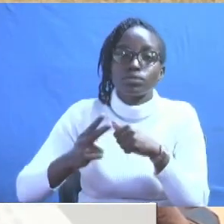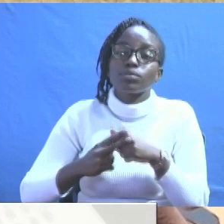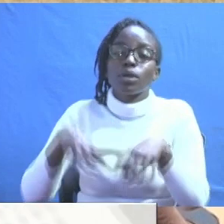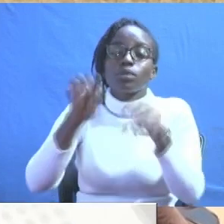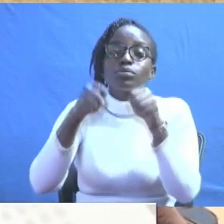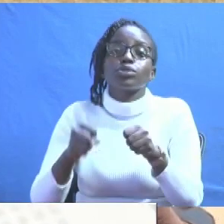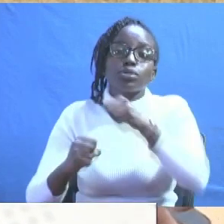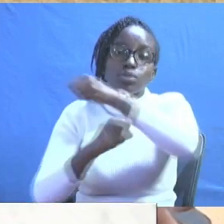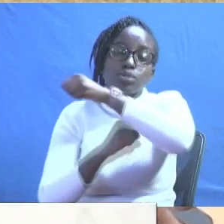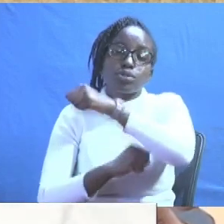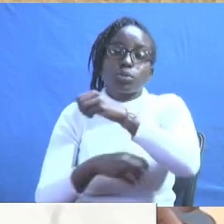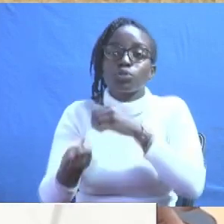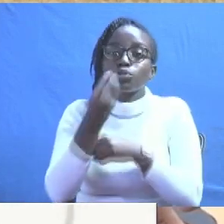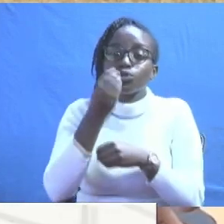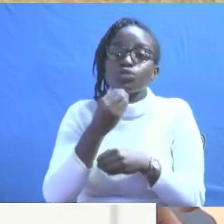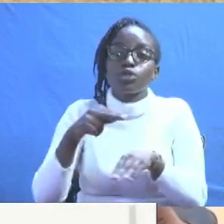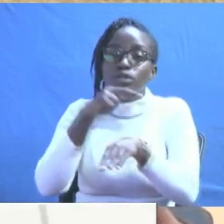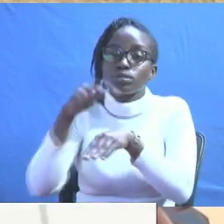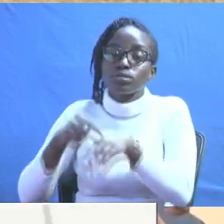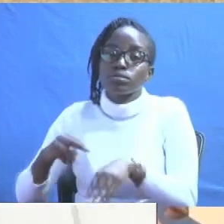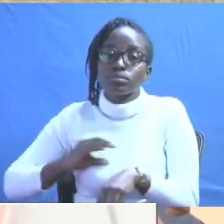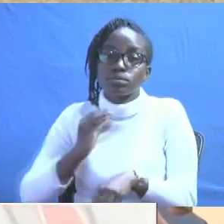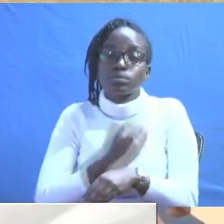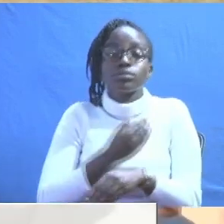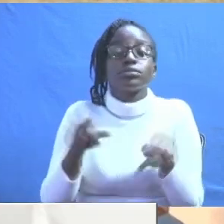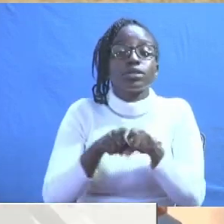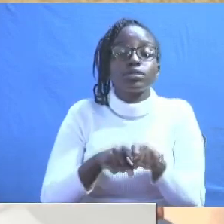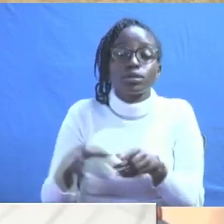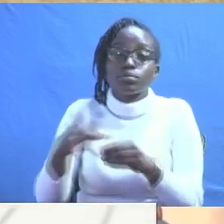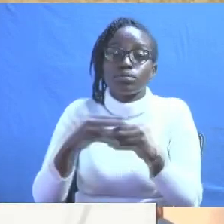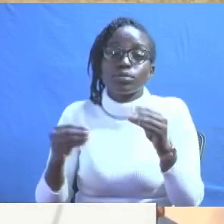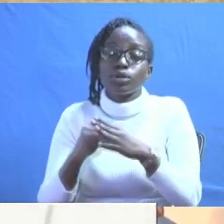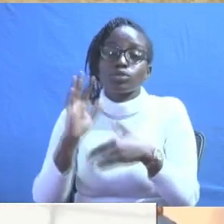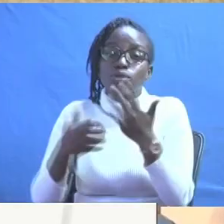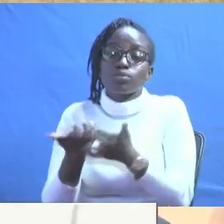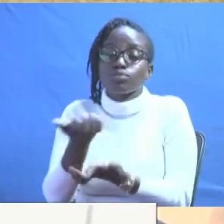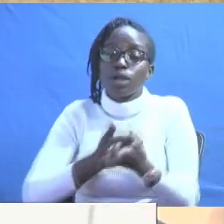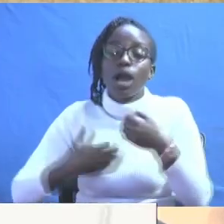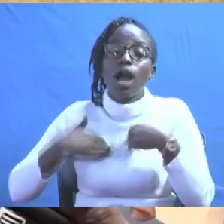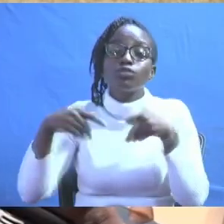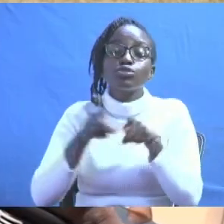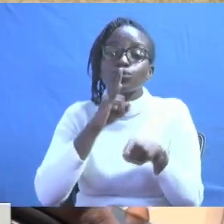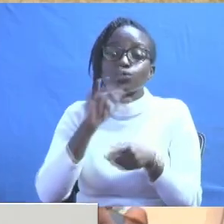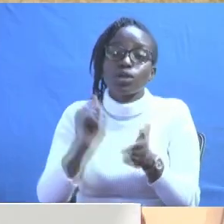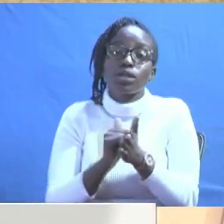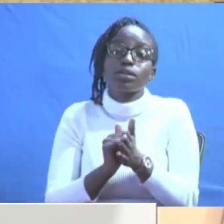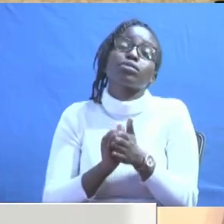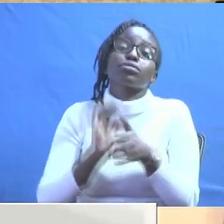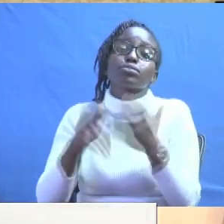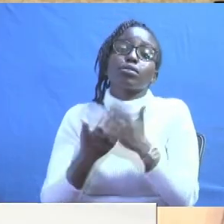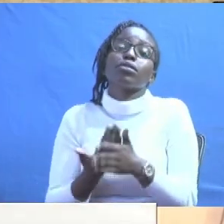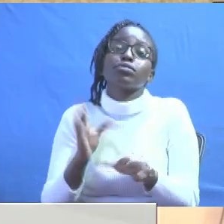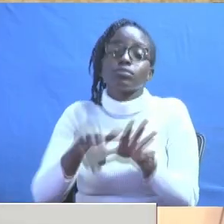and to feed the nation, to also create employment, and to ensure that our farmers get profit from